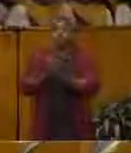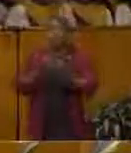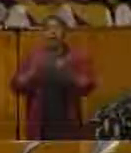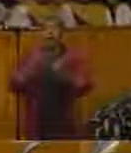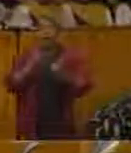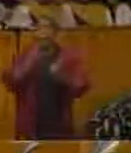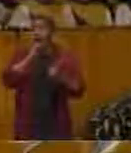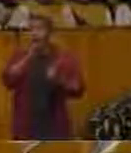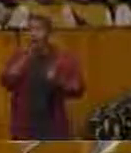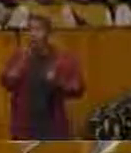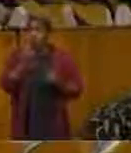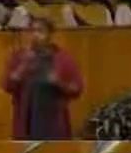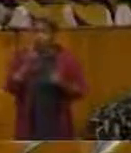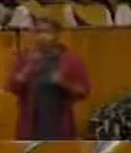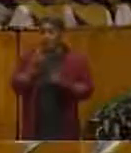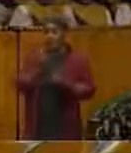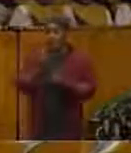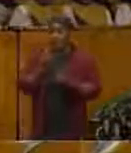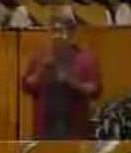I've not always been saved.